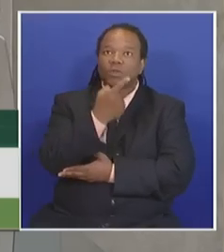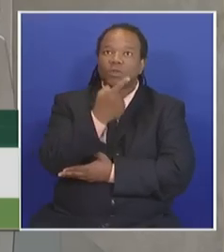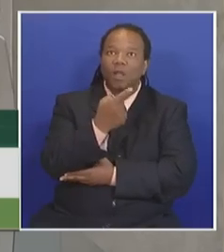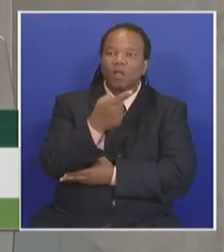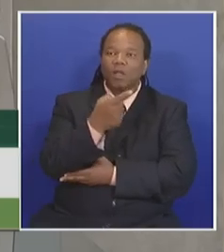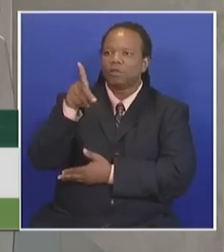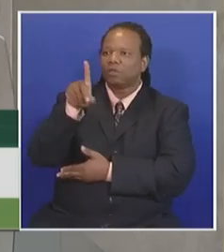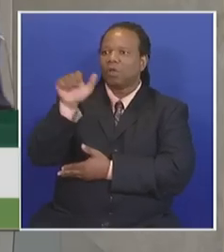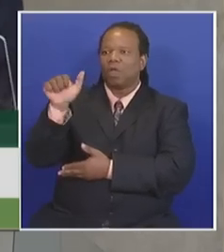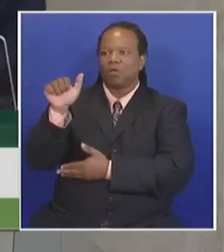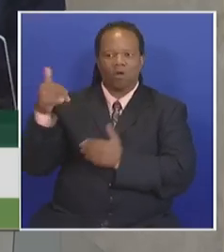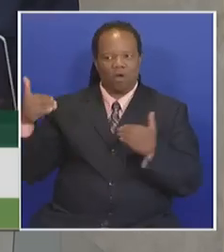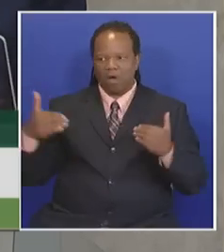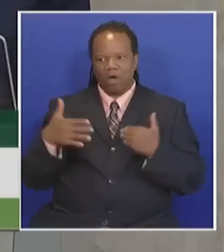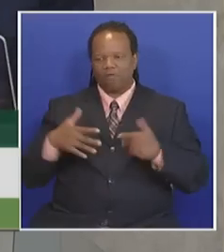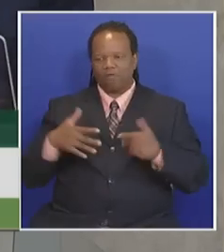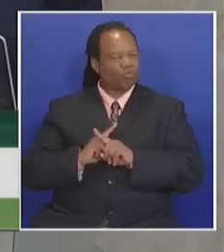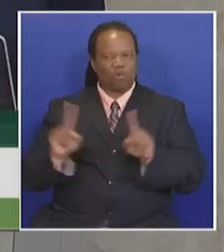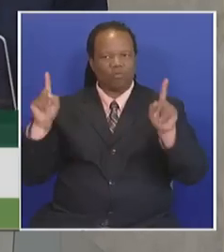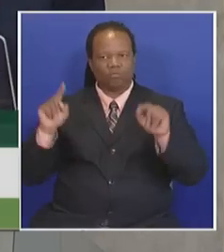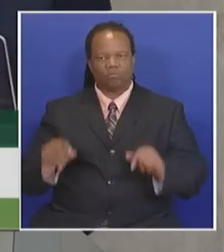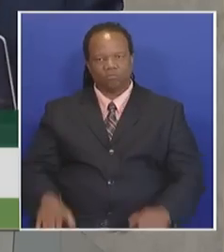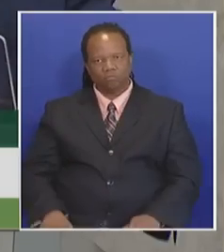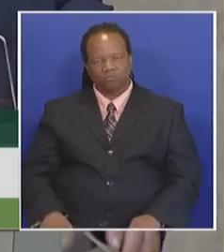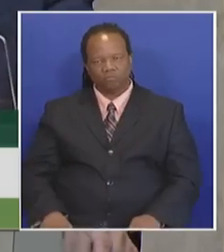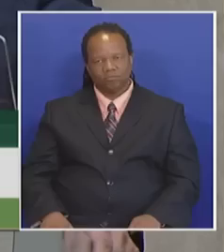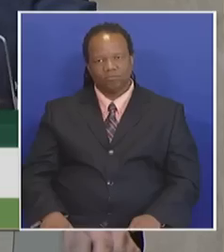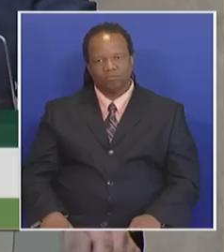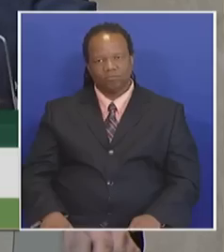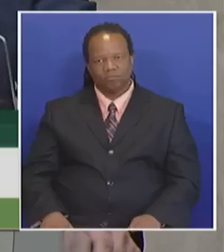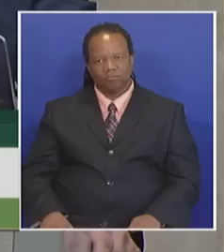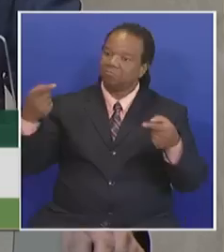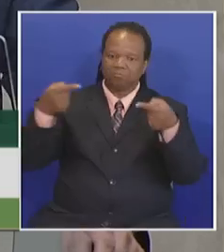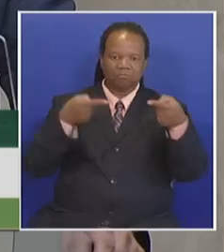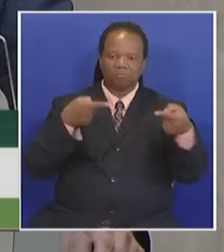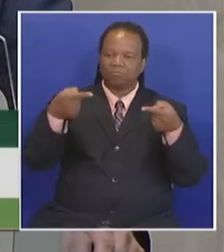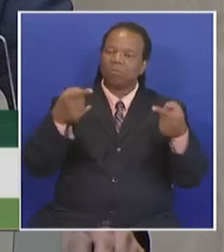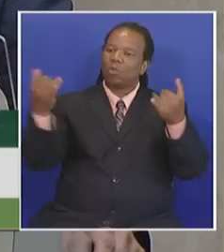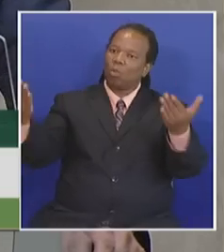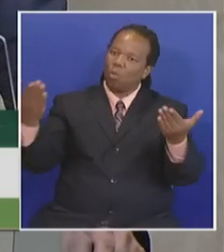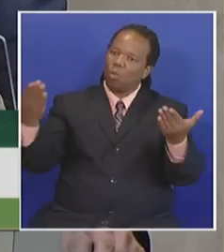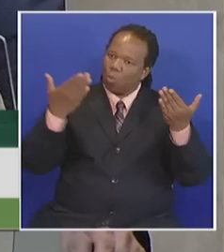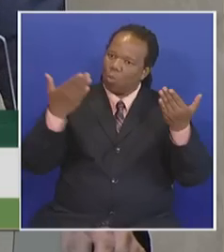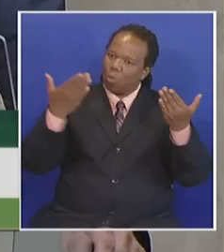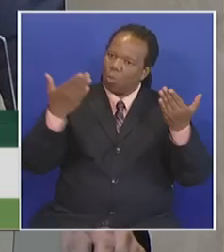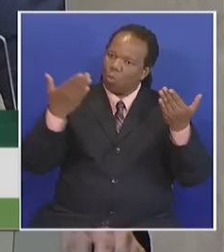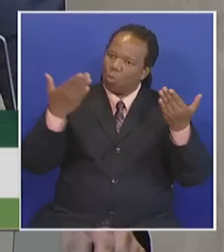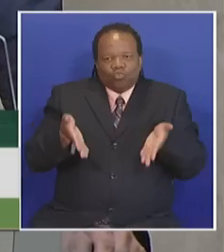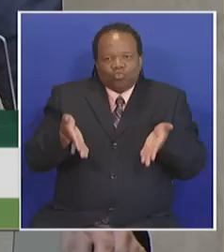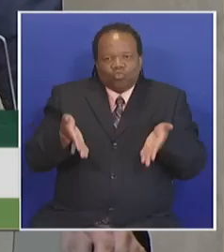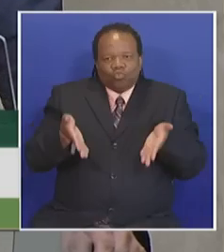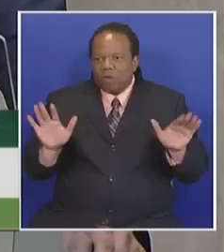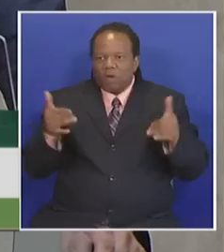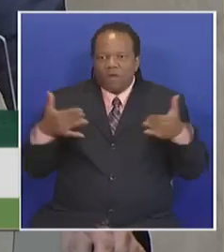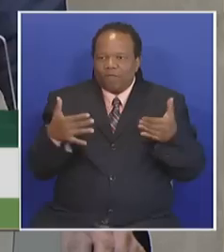afraid. We welcome this dialogue indeed, because today we are not afraid of the duty we